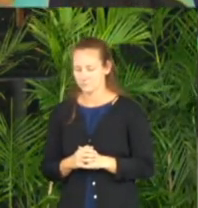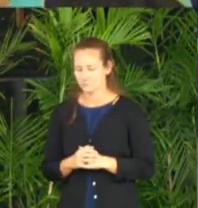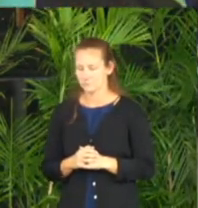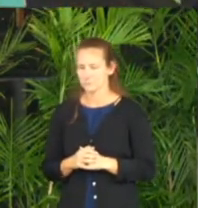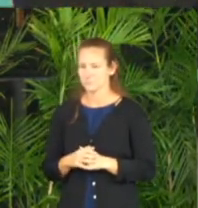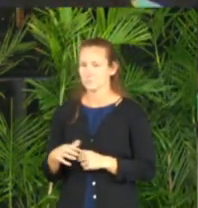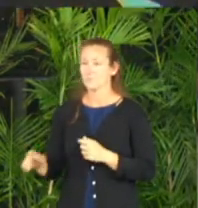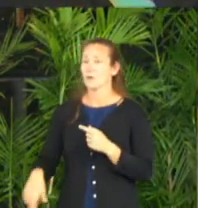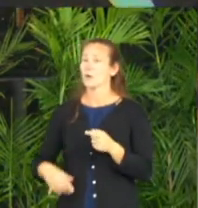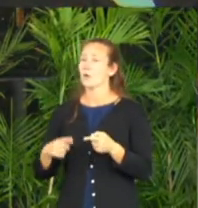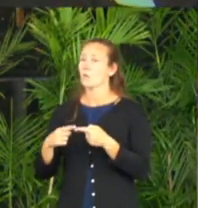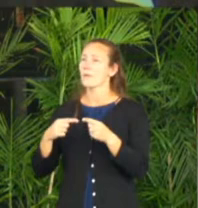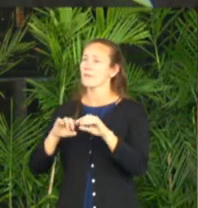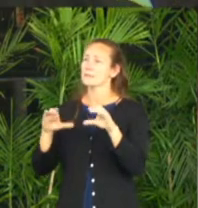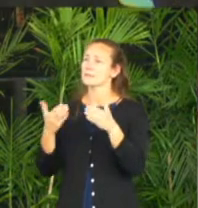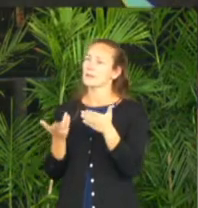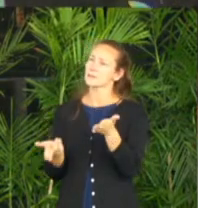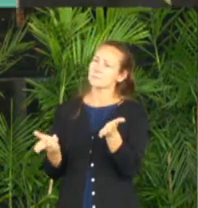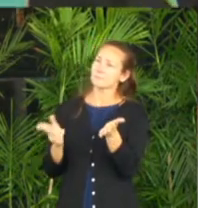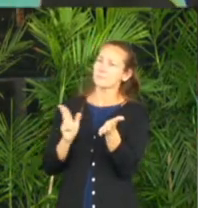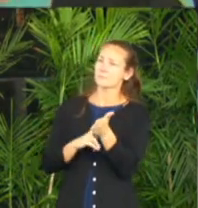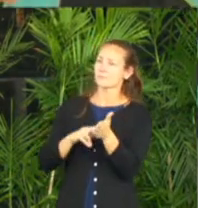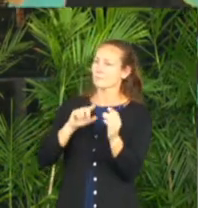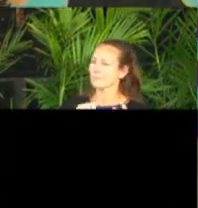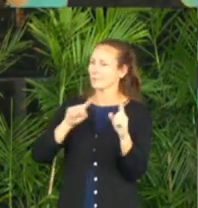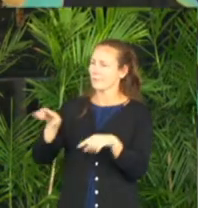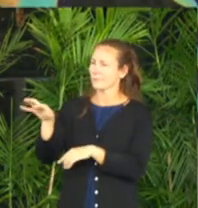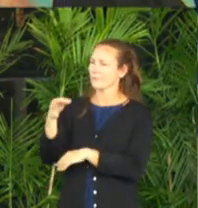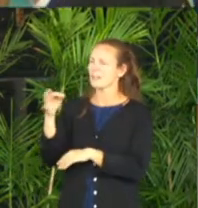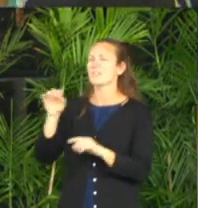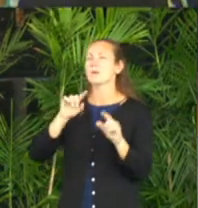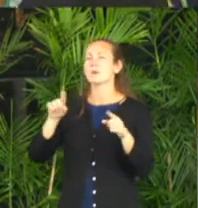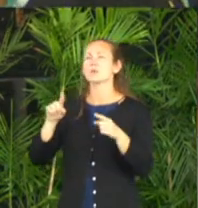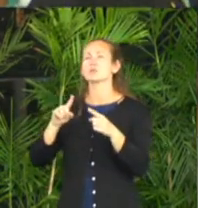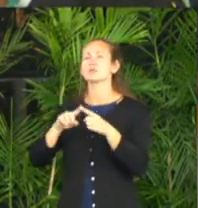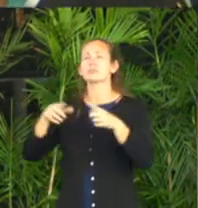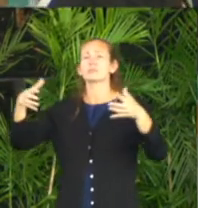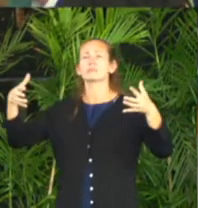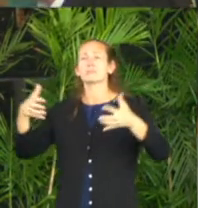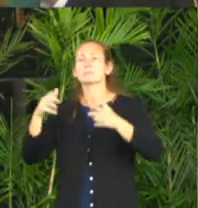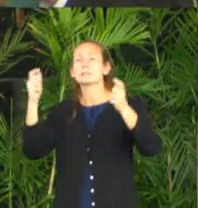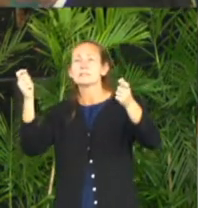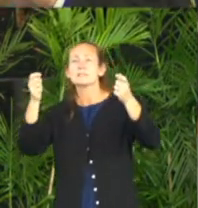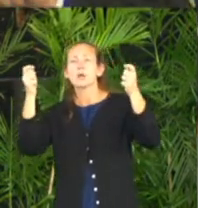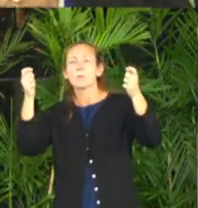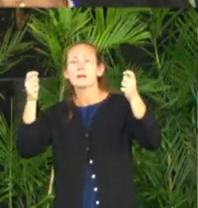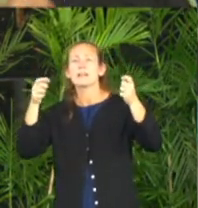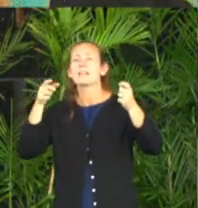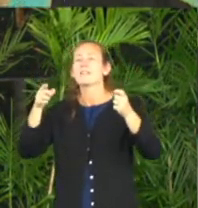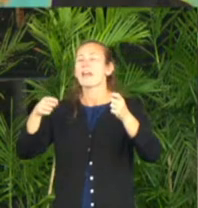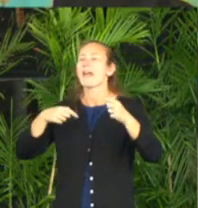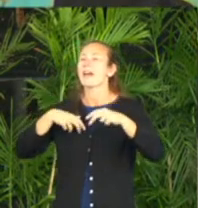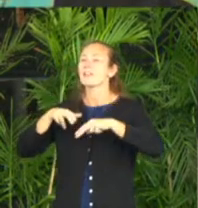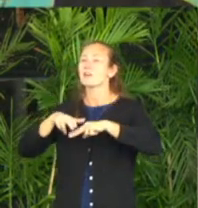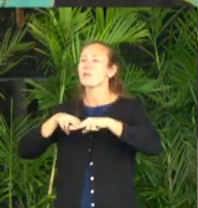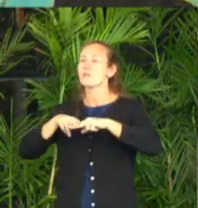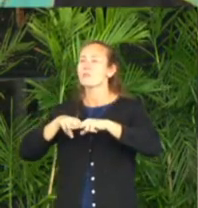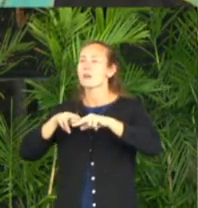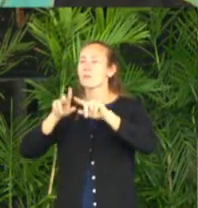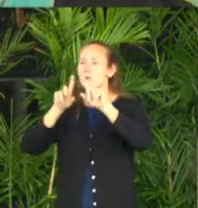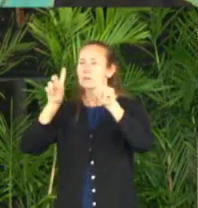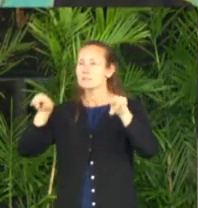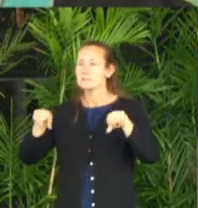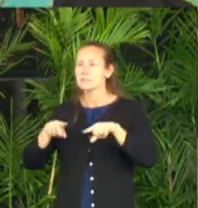When this class enrolled at Flagler College, they attended a convocation ceremony where they held aloft a railroad spike. The